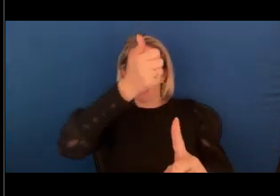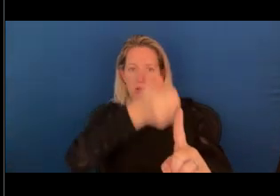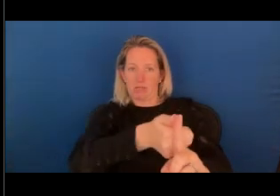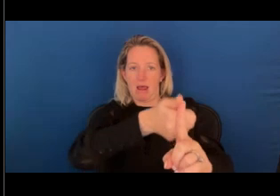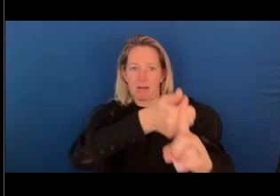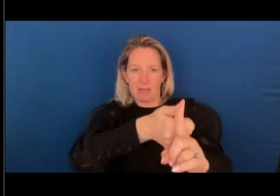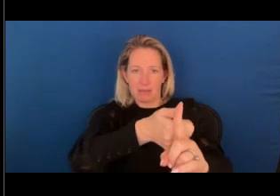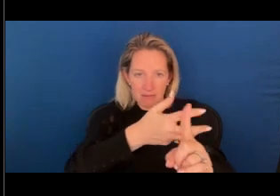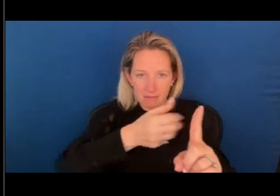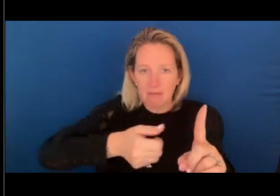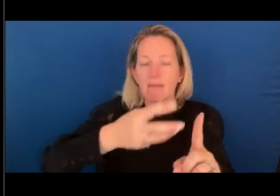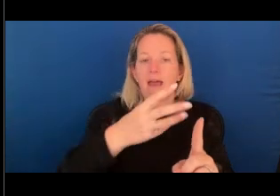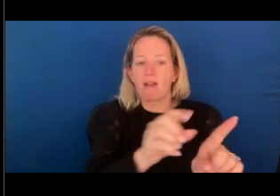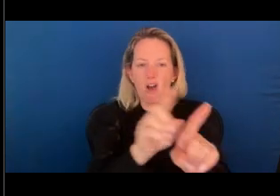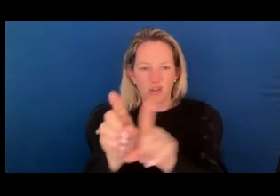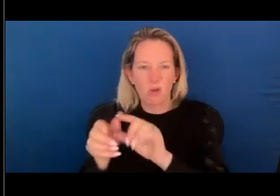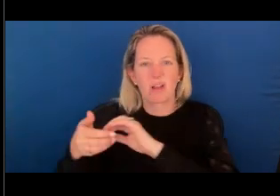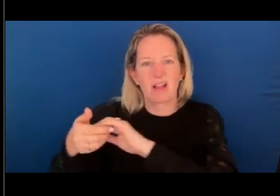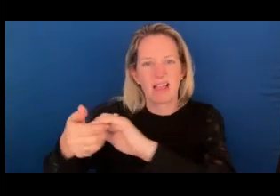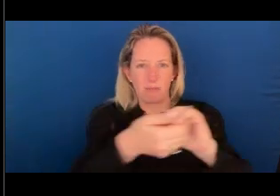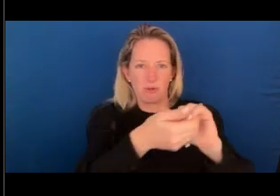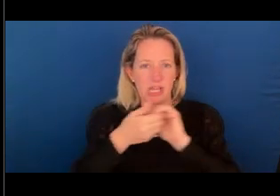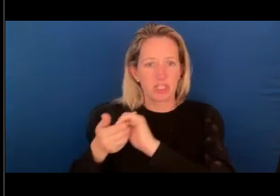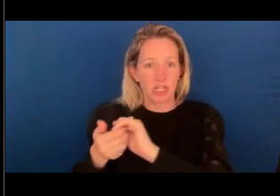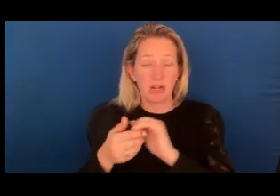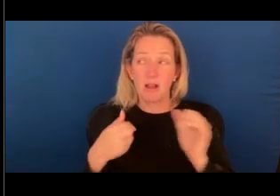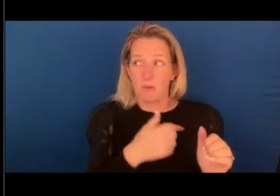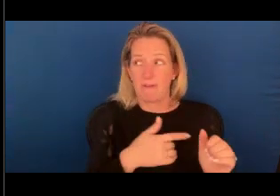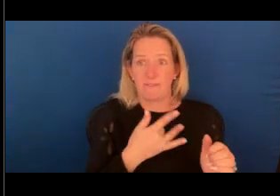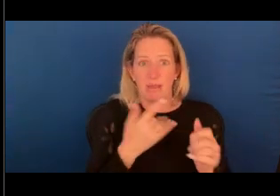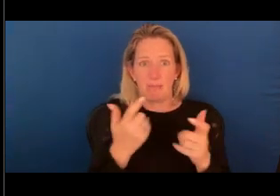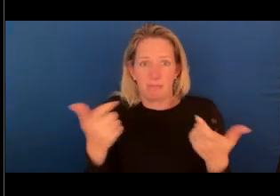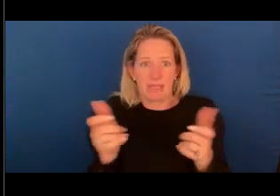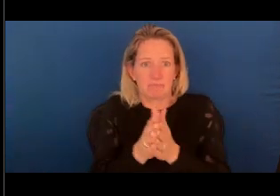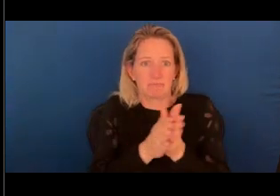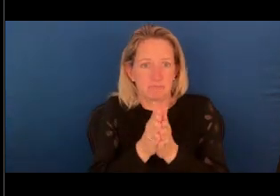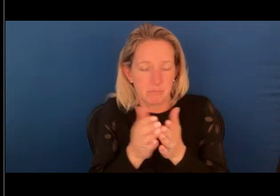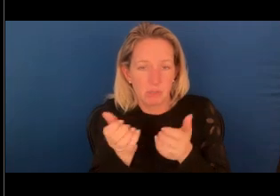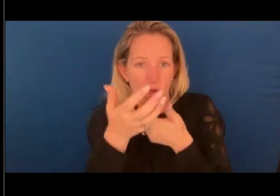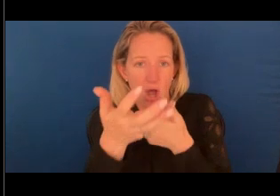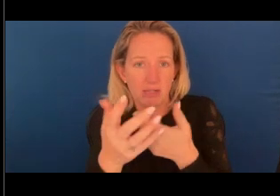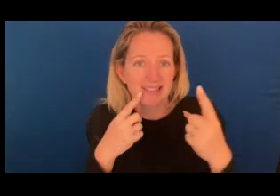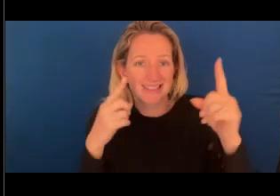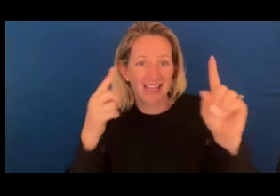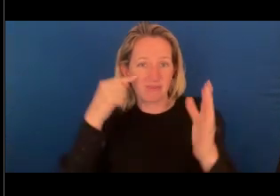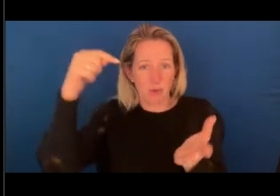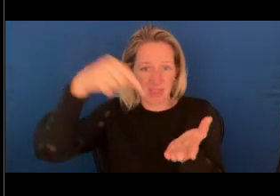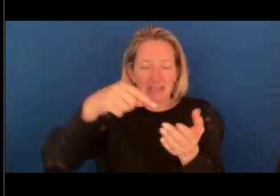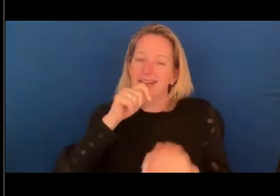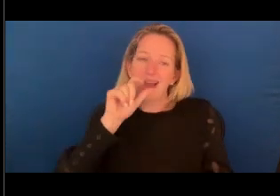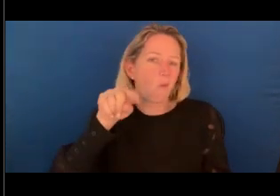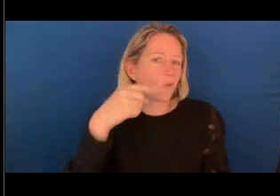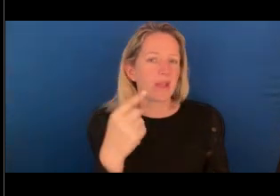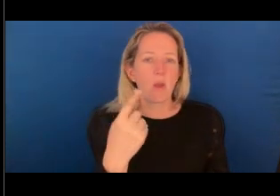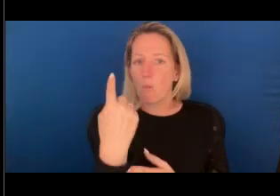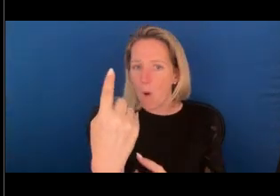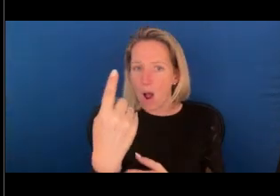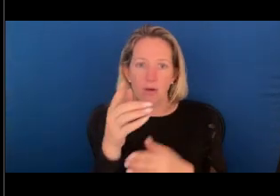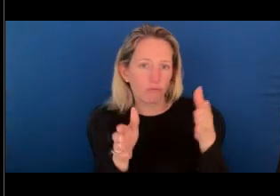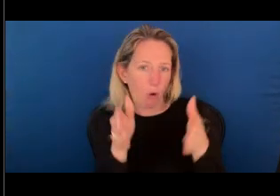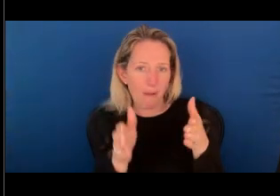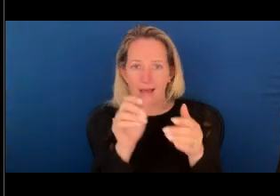because we think another one of the big drivers of the success of this project will not just be one robot on its own, but the ability to group robots